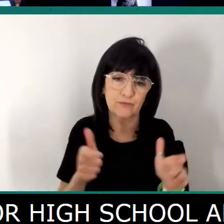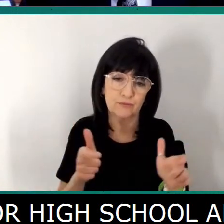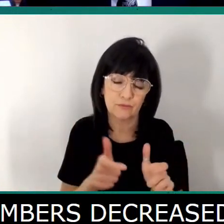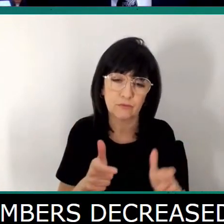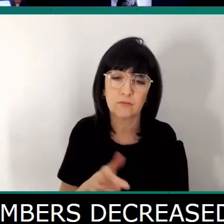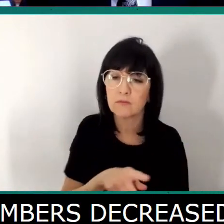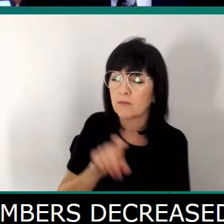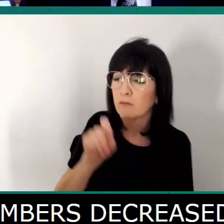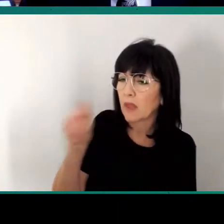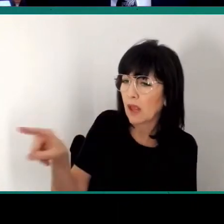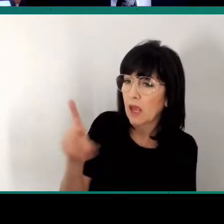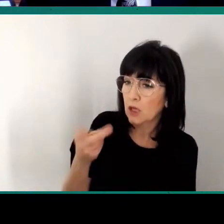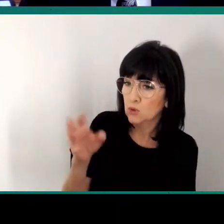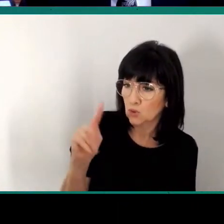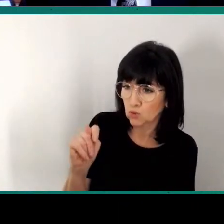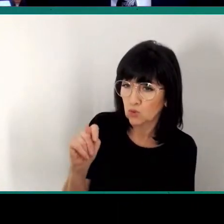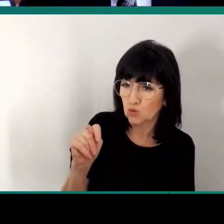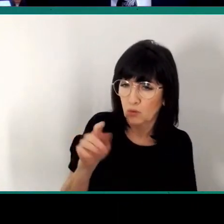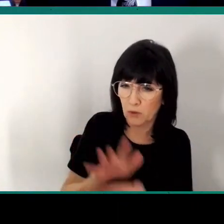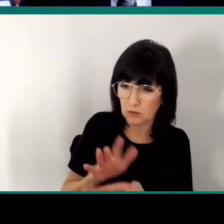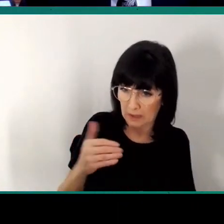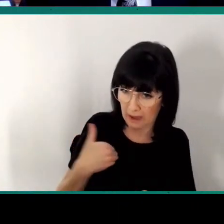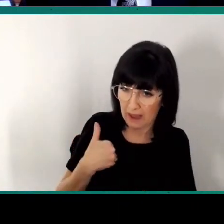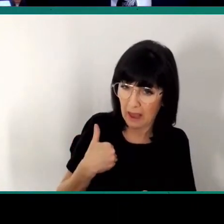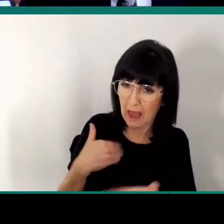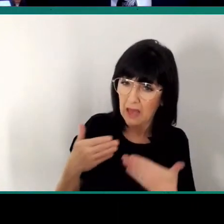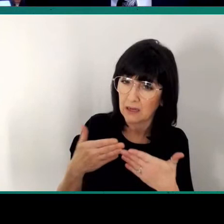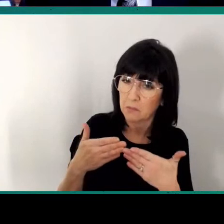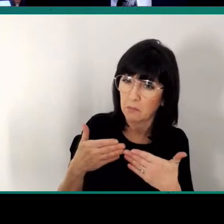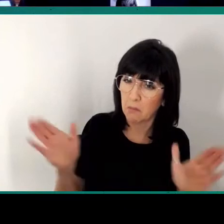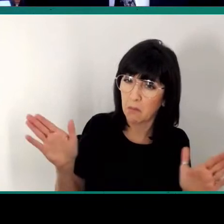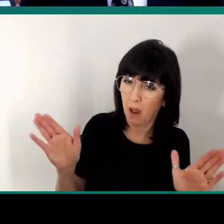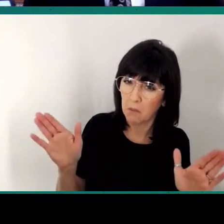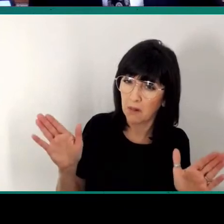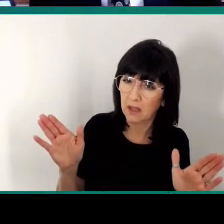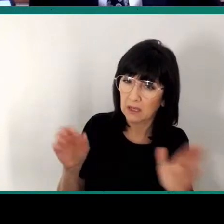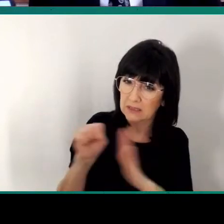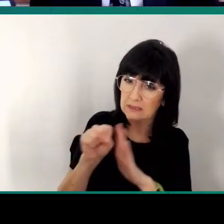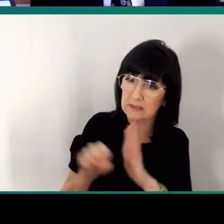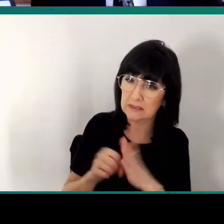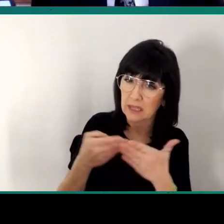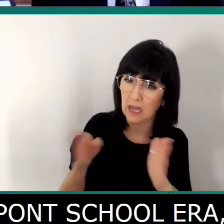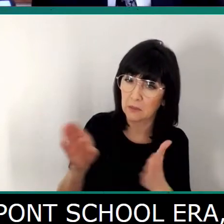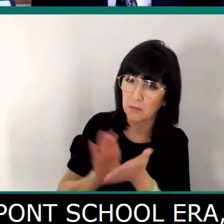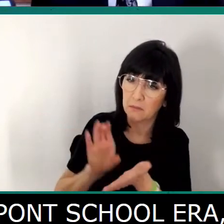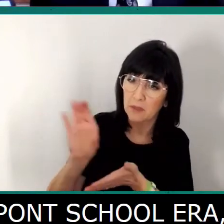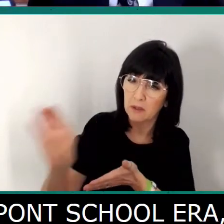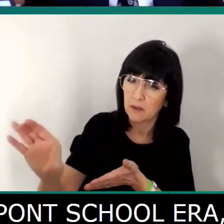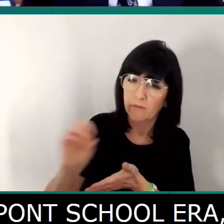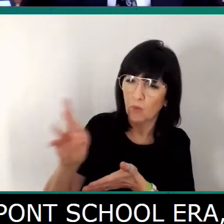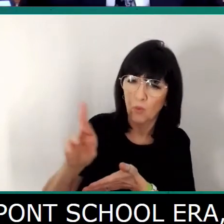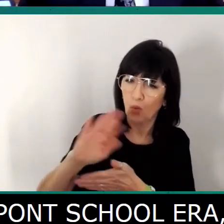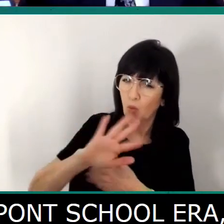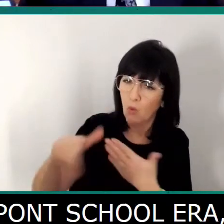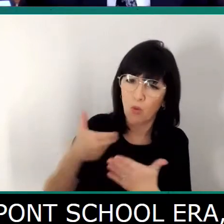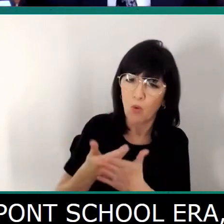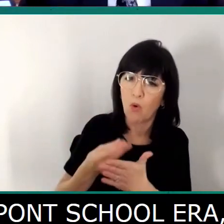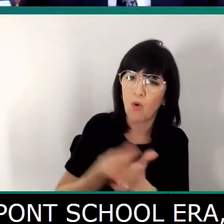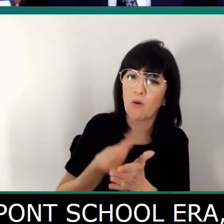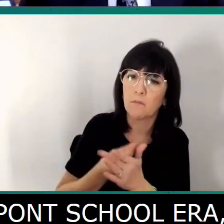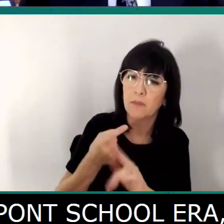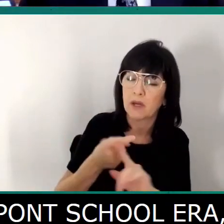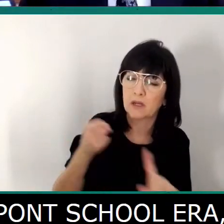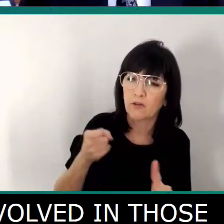there public state funding involved in those schools as well, or completely funded by Mr. DuPont? The construction